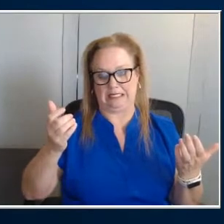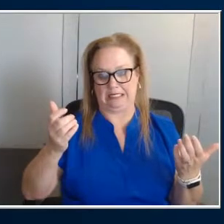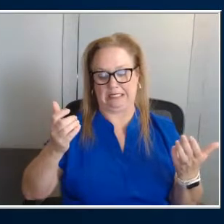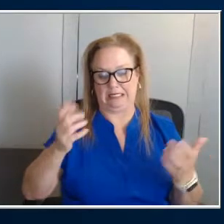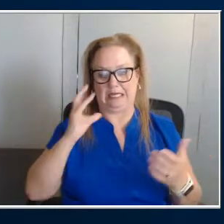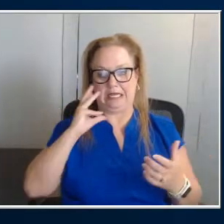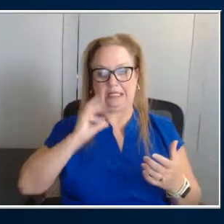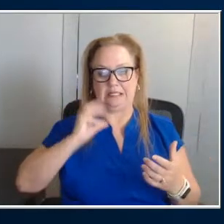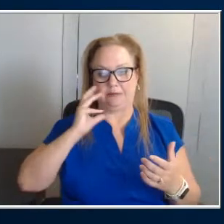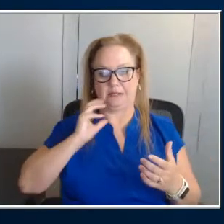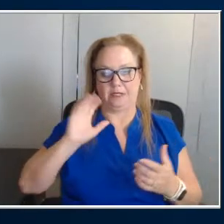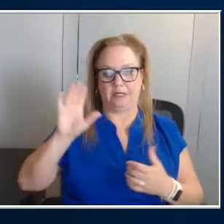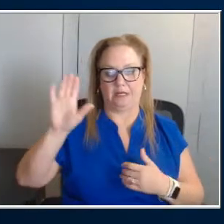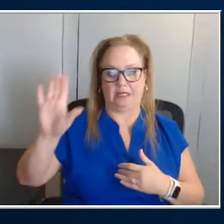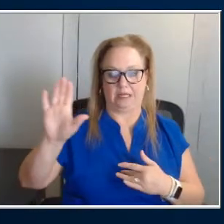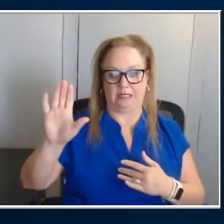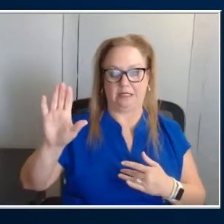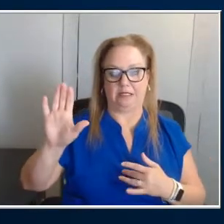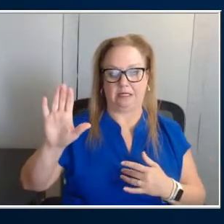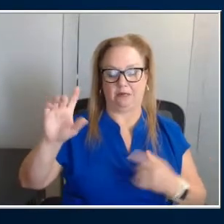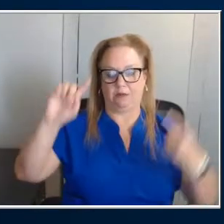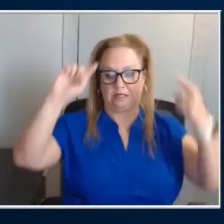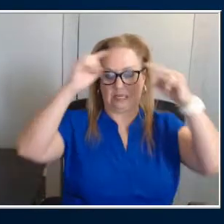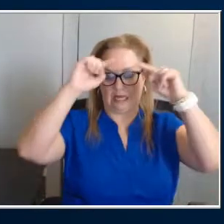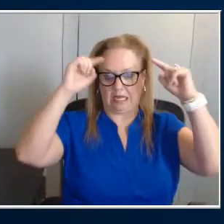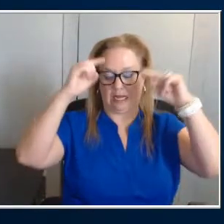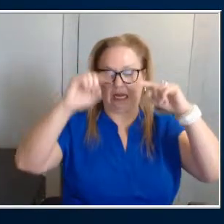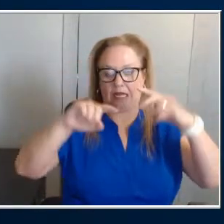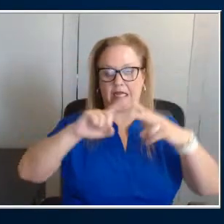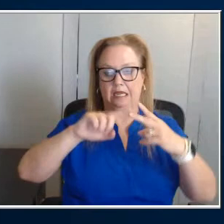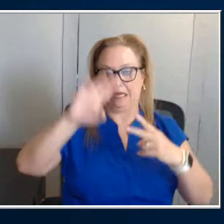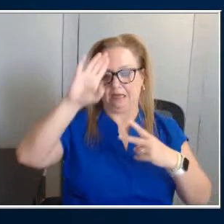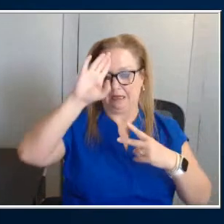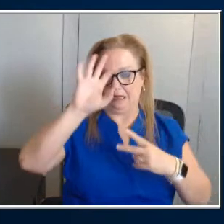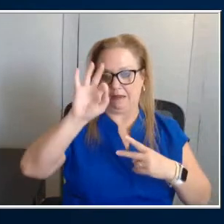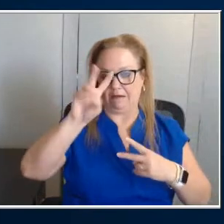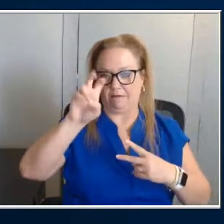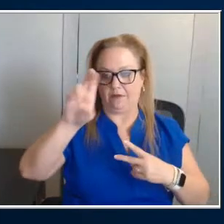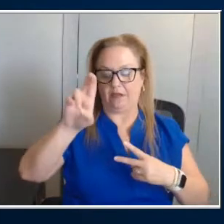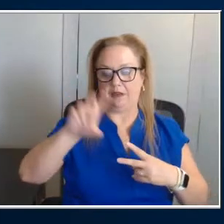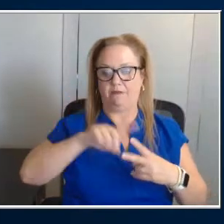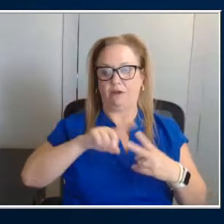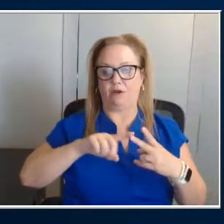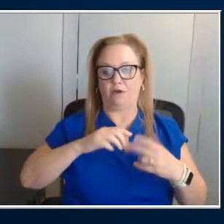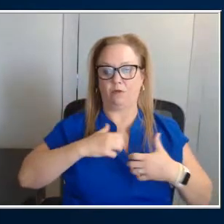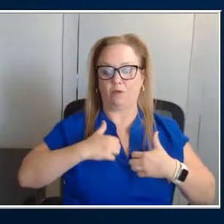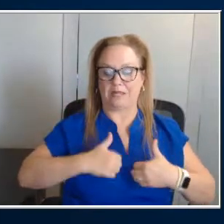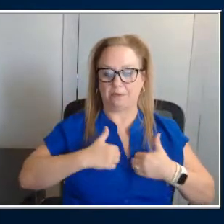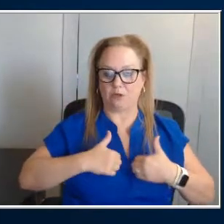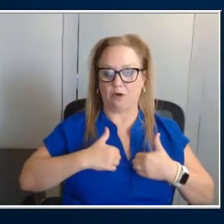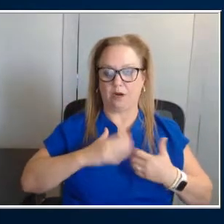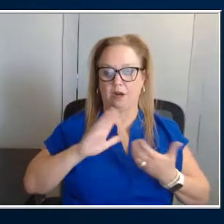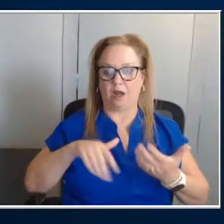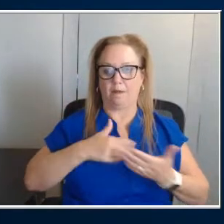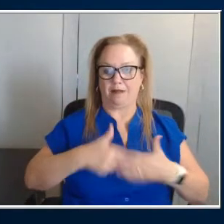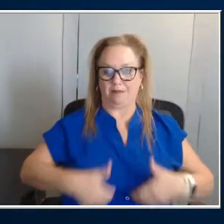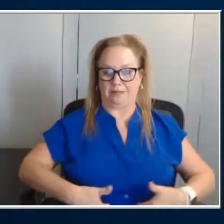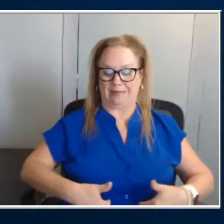experiences. His was all headache and fever and respiratory. Mine was all in my tummy.